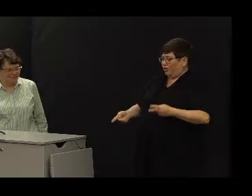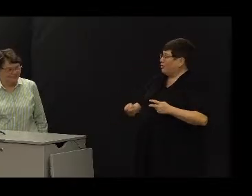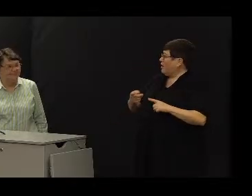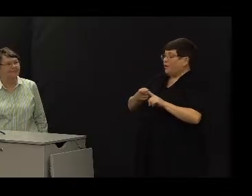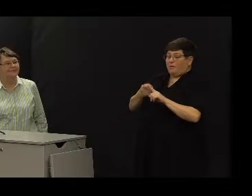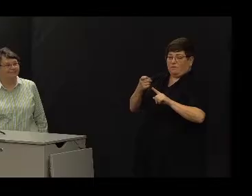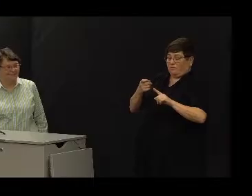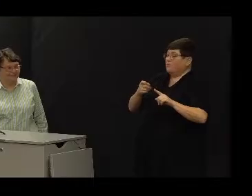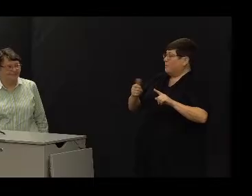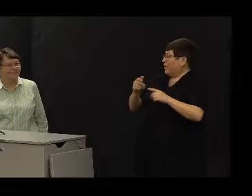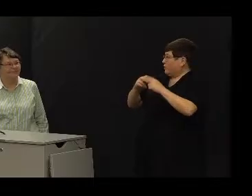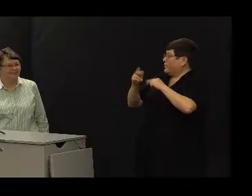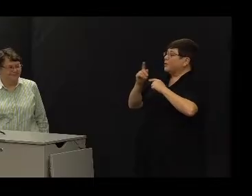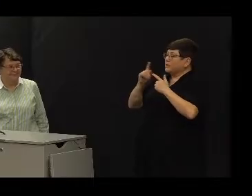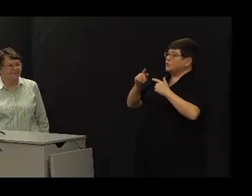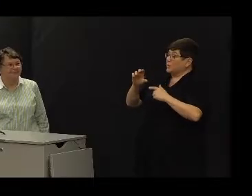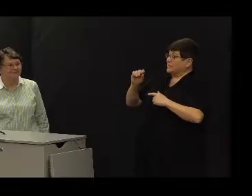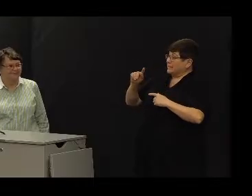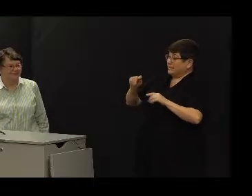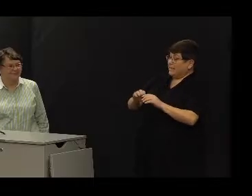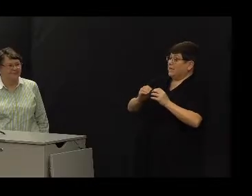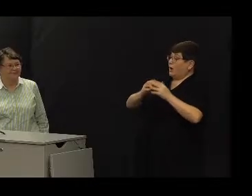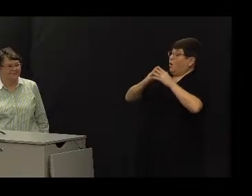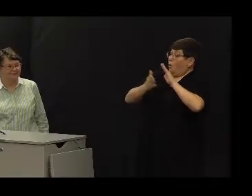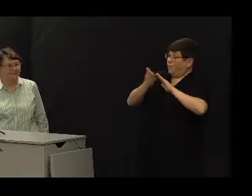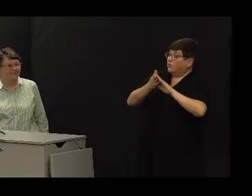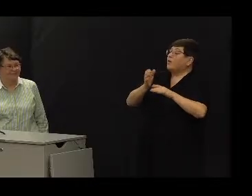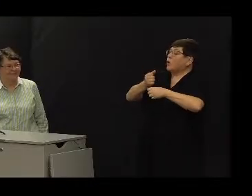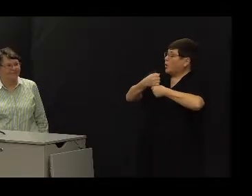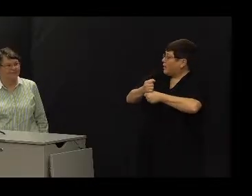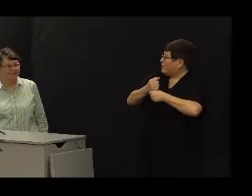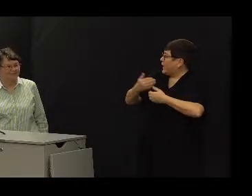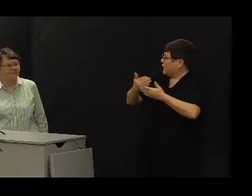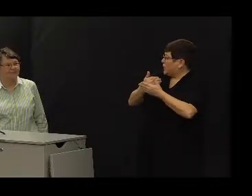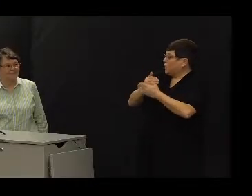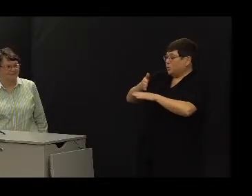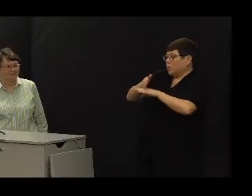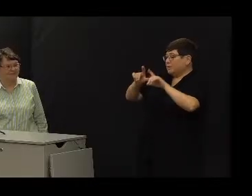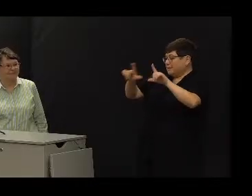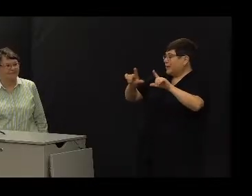our CTE shop gets back up and going.